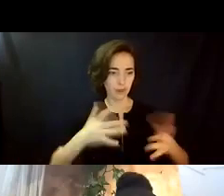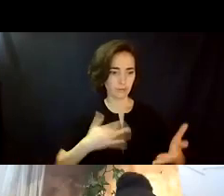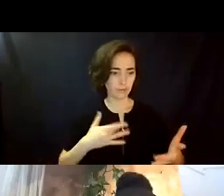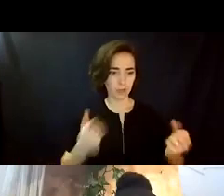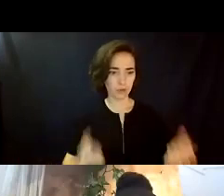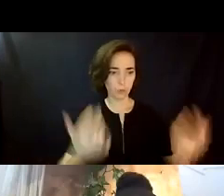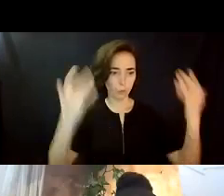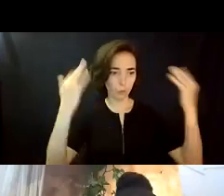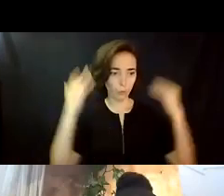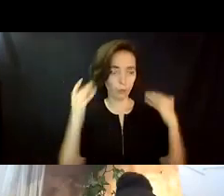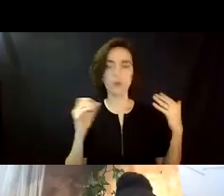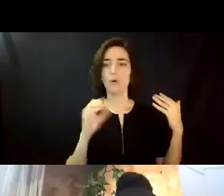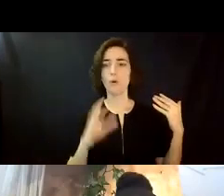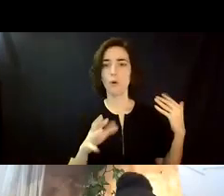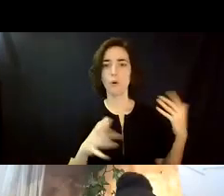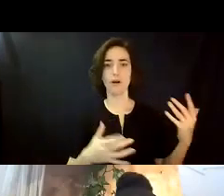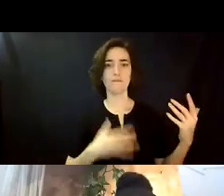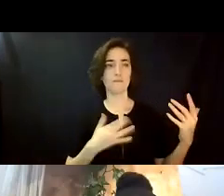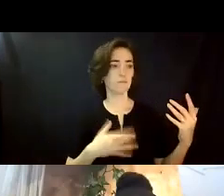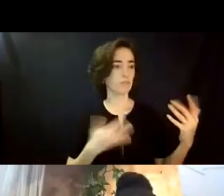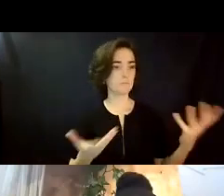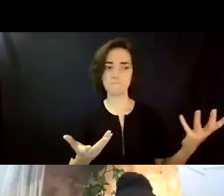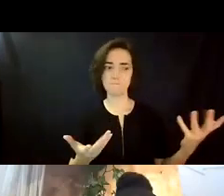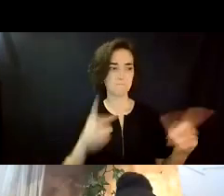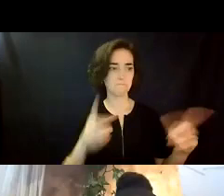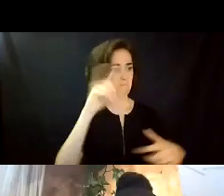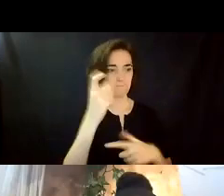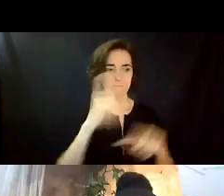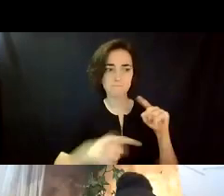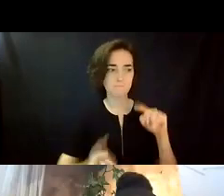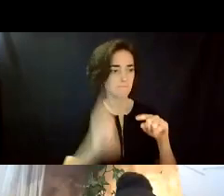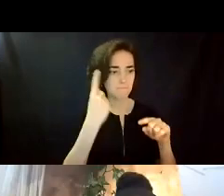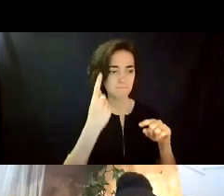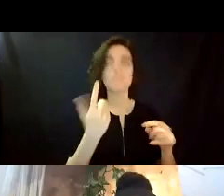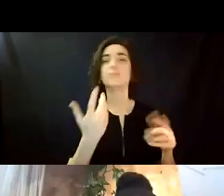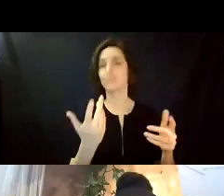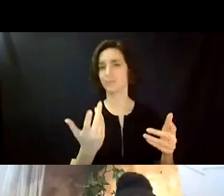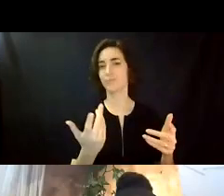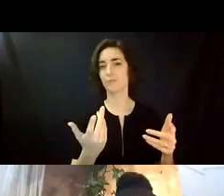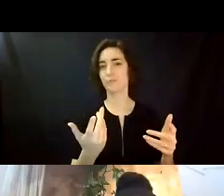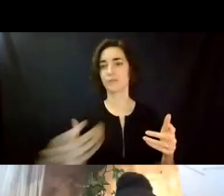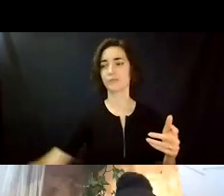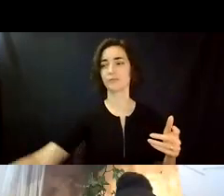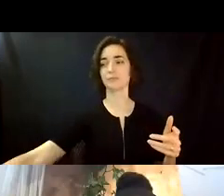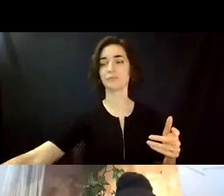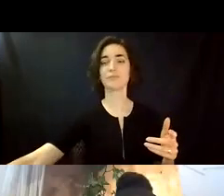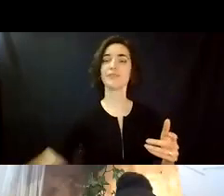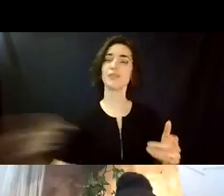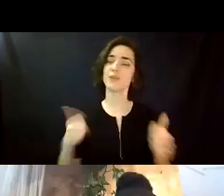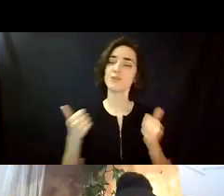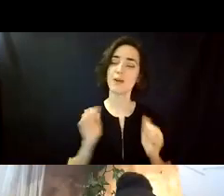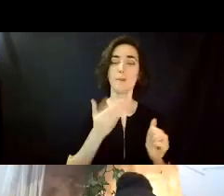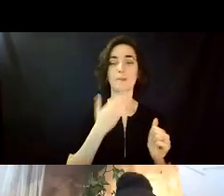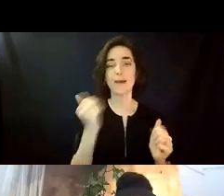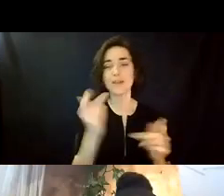overwhelmed or not feeling like they can really grasp the information fully. So we're doing our best to figure everything out,